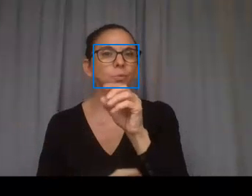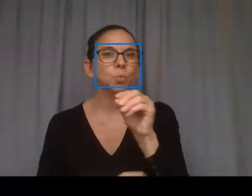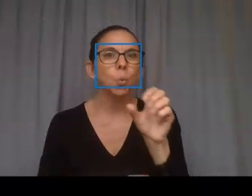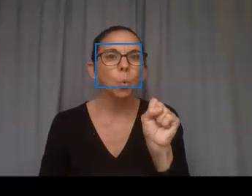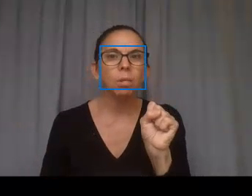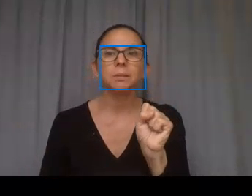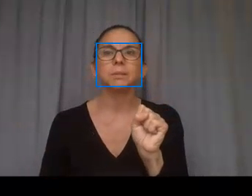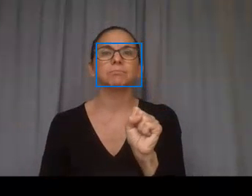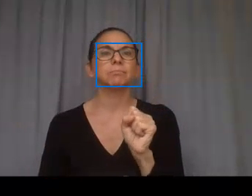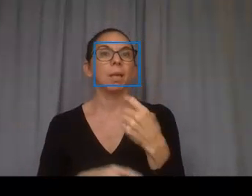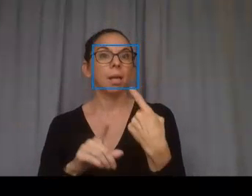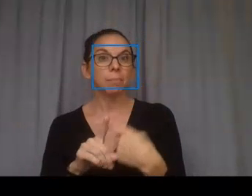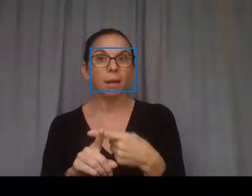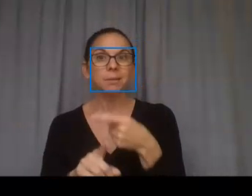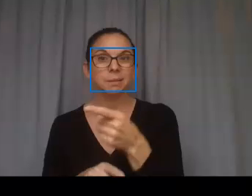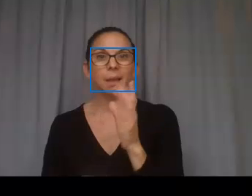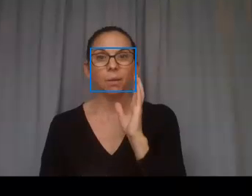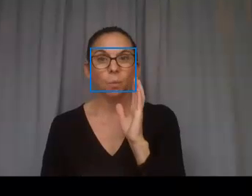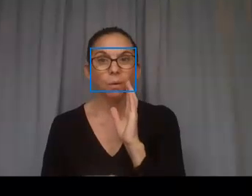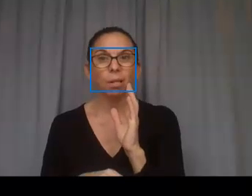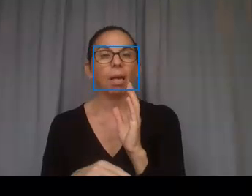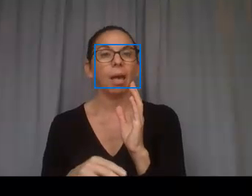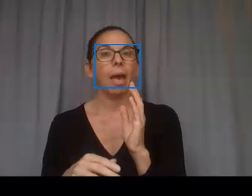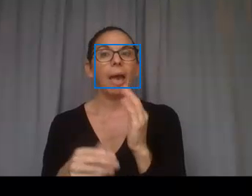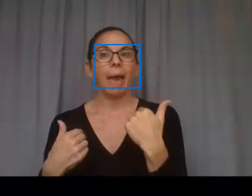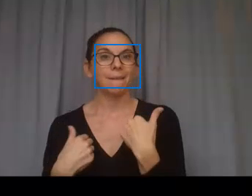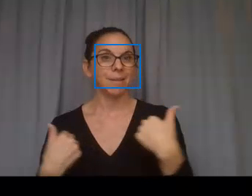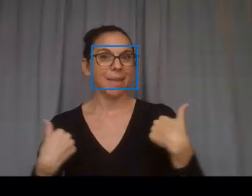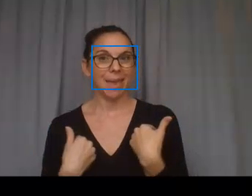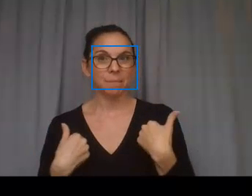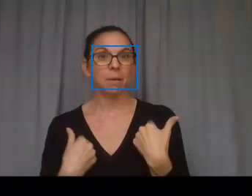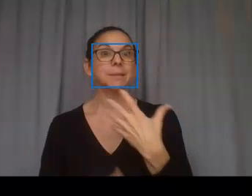animals in the Neolithic era, and they will master the use of fire.